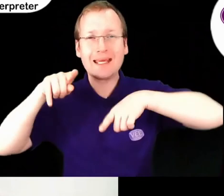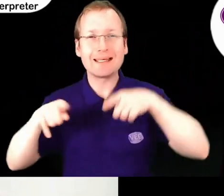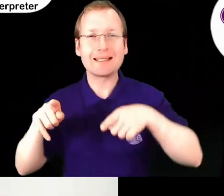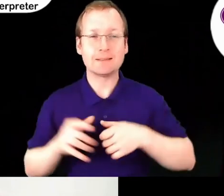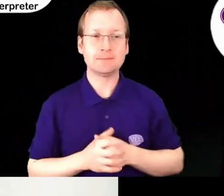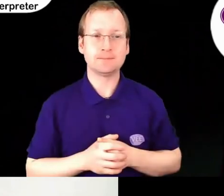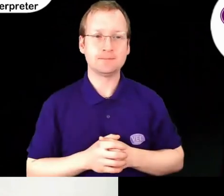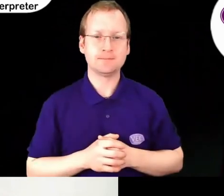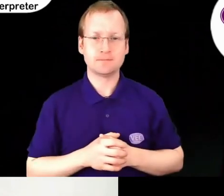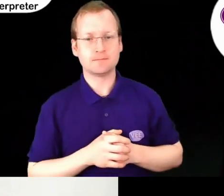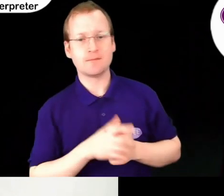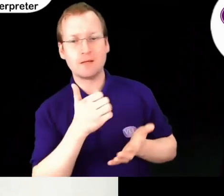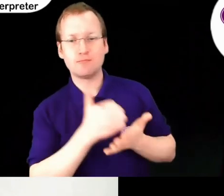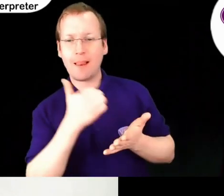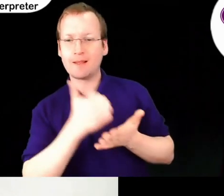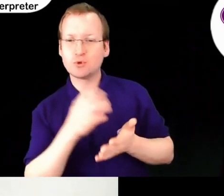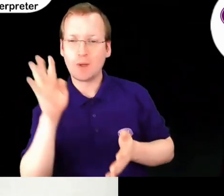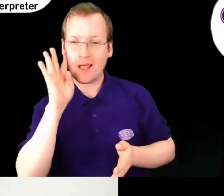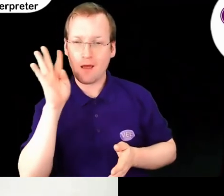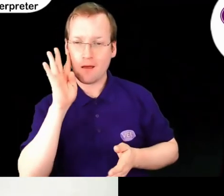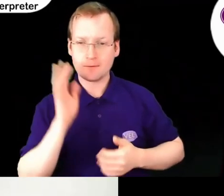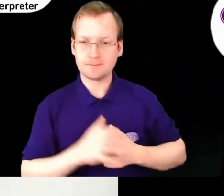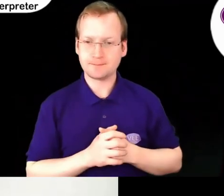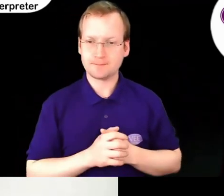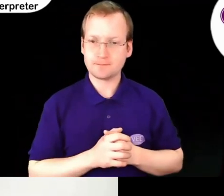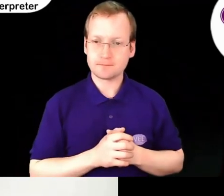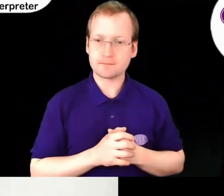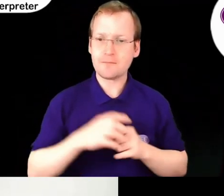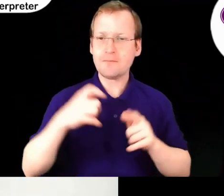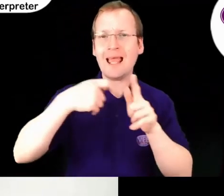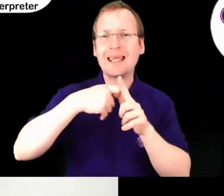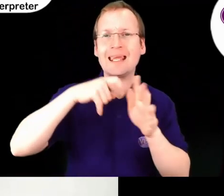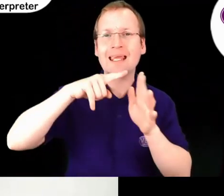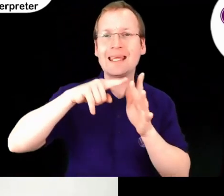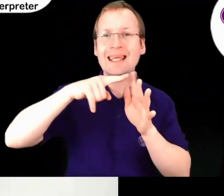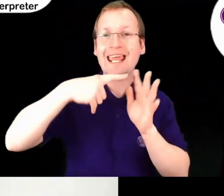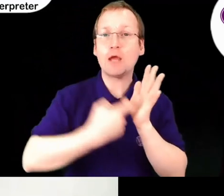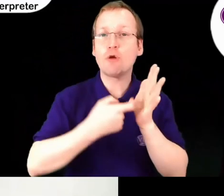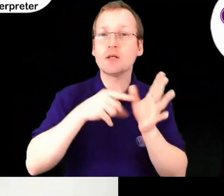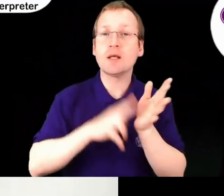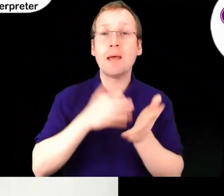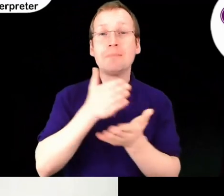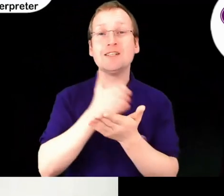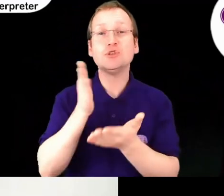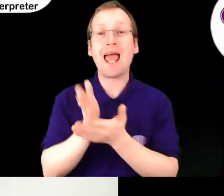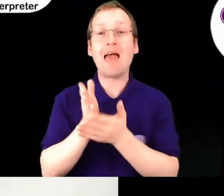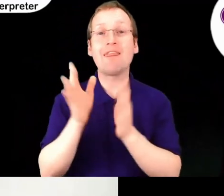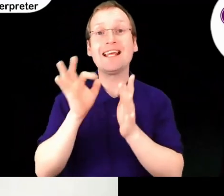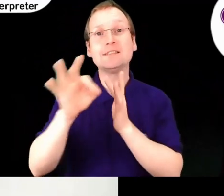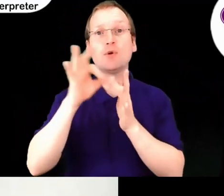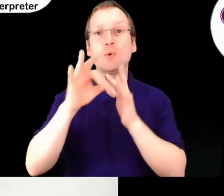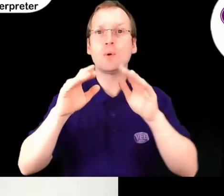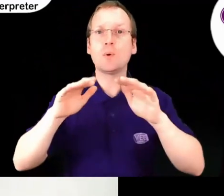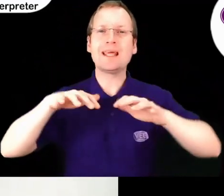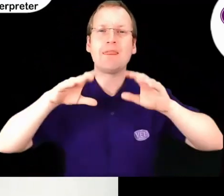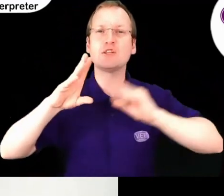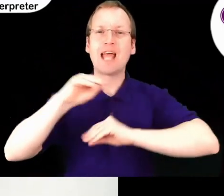That's brilliant to hear about. Thank you. And Kieran has helpfully shared the link to the interview in the chat. So there you go. If anyone wants